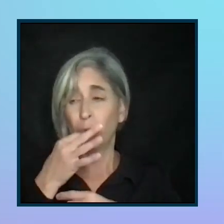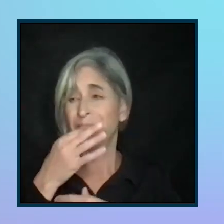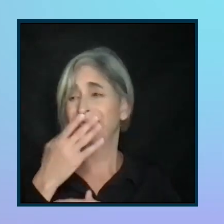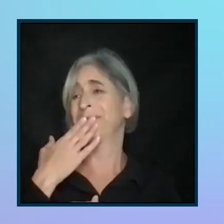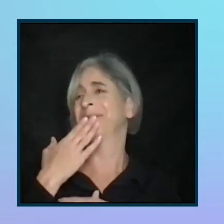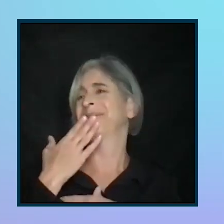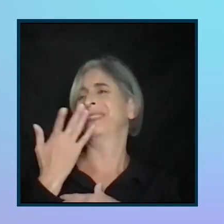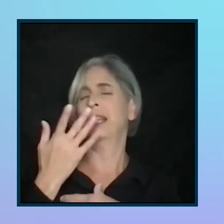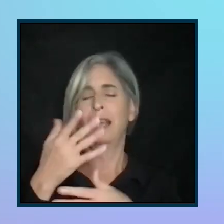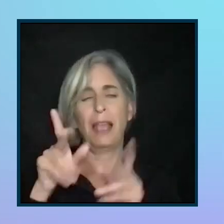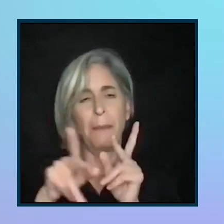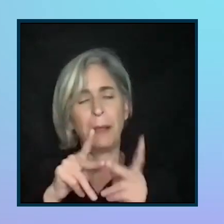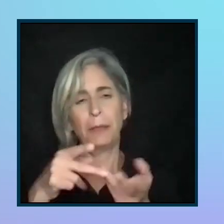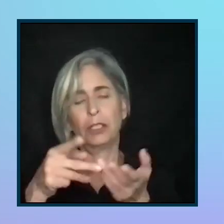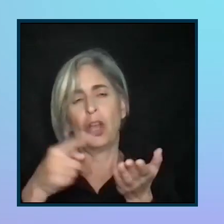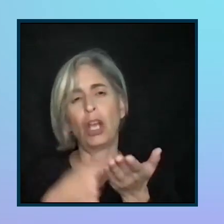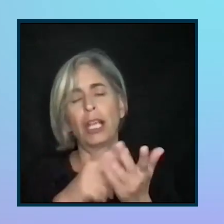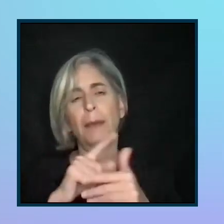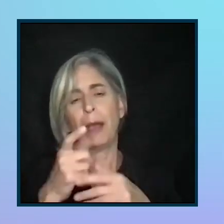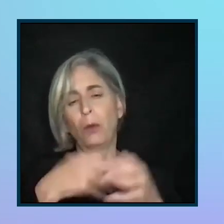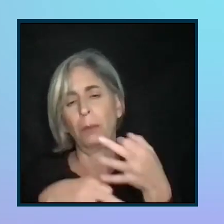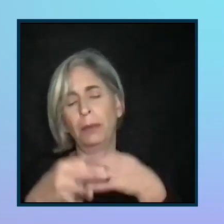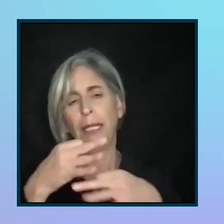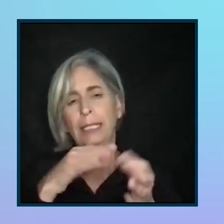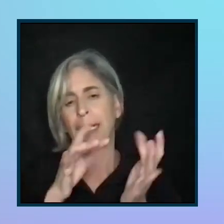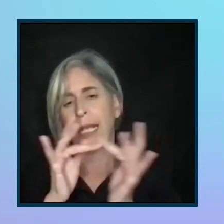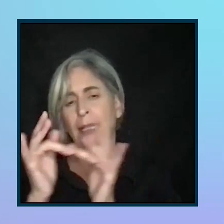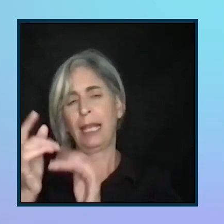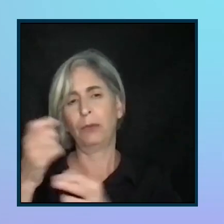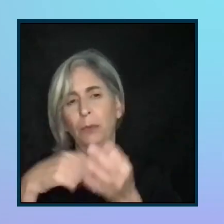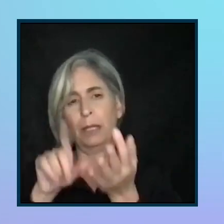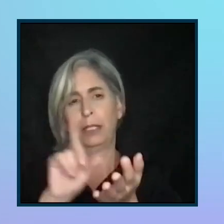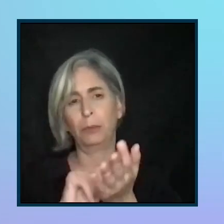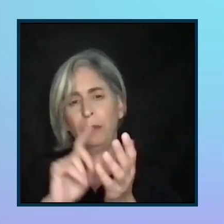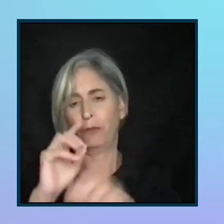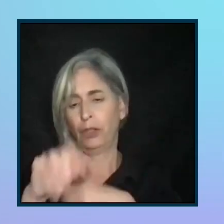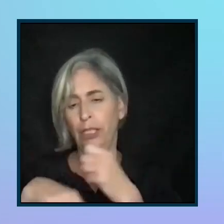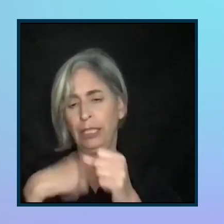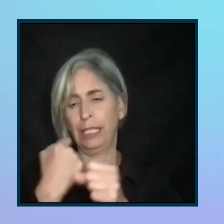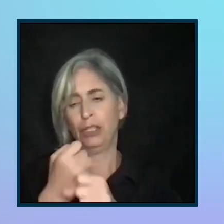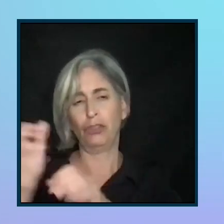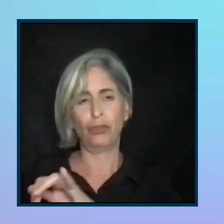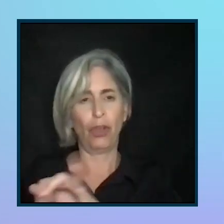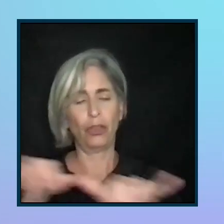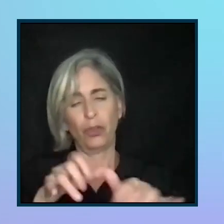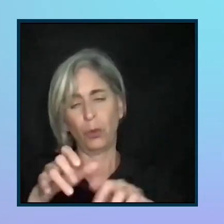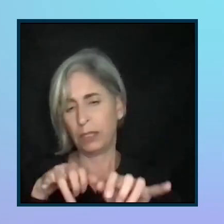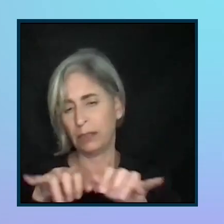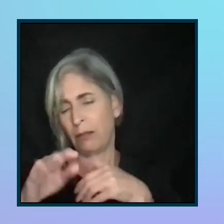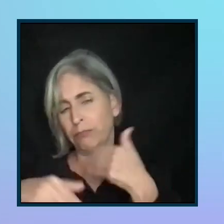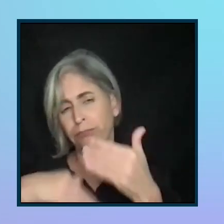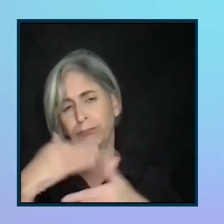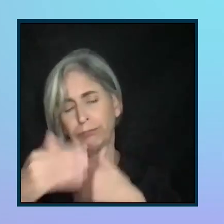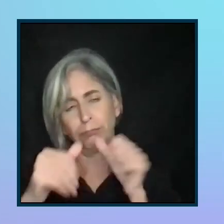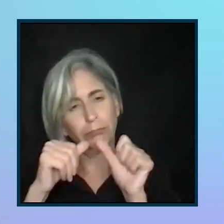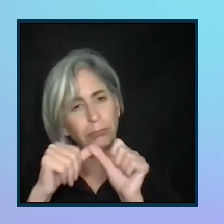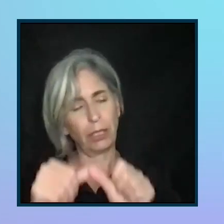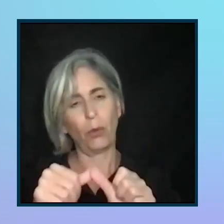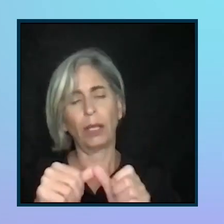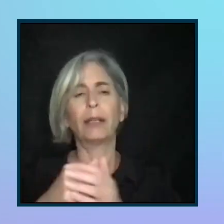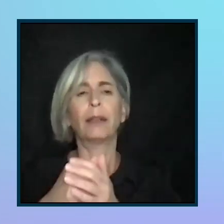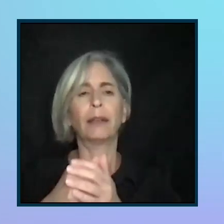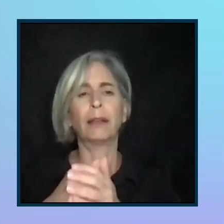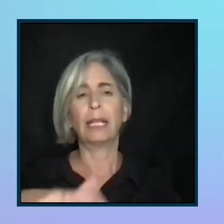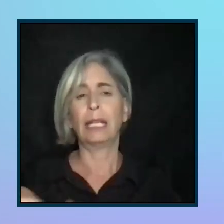People have been talking about online replacing print for years too. Yeah. It's still an ongoing thing. I think